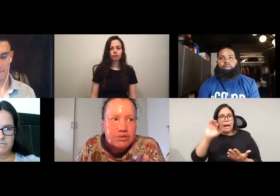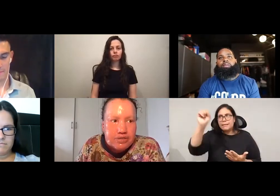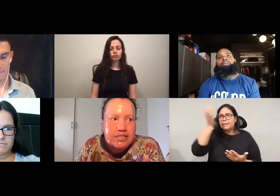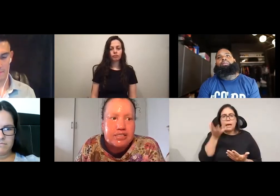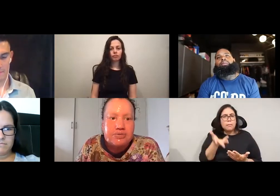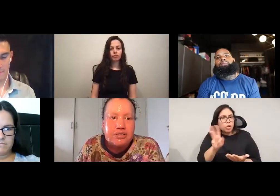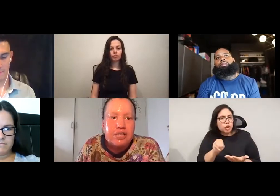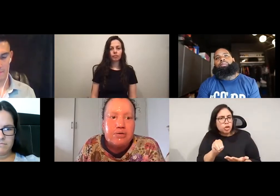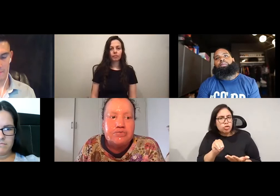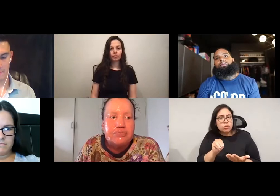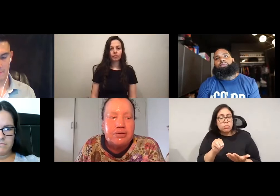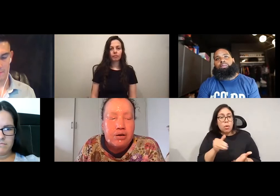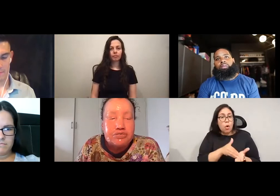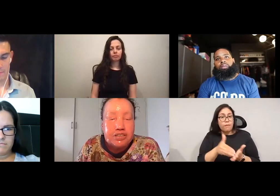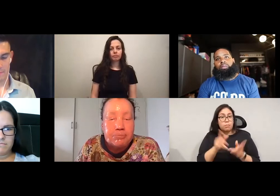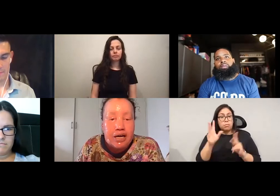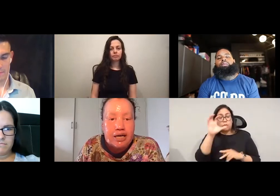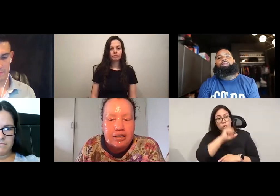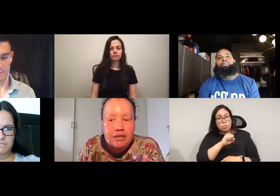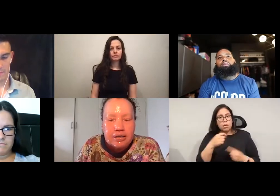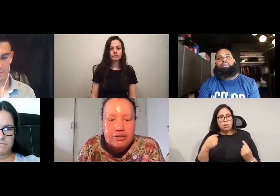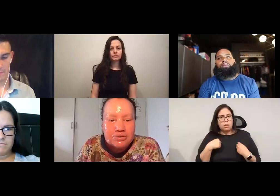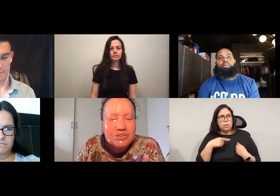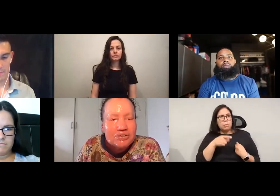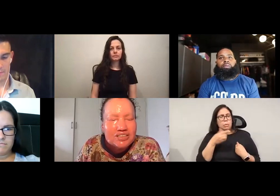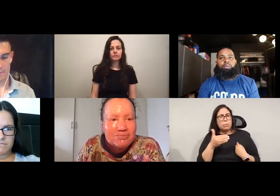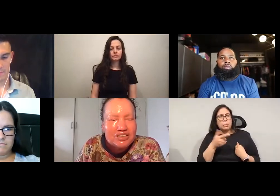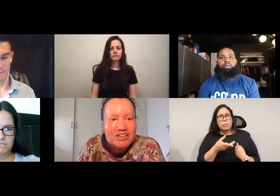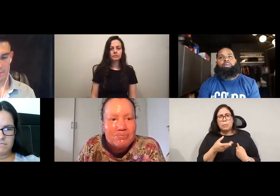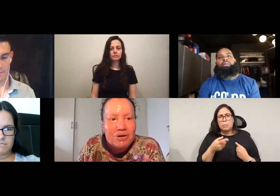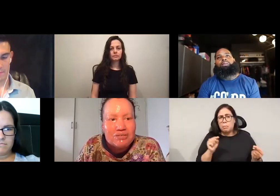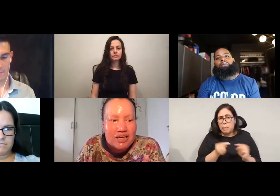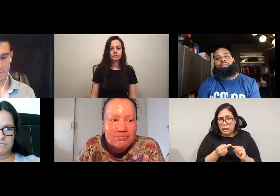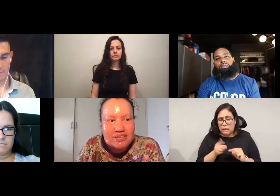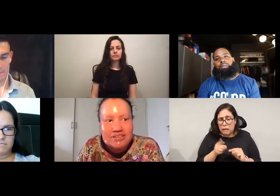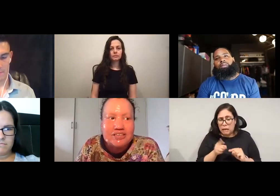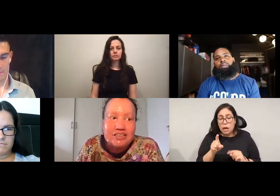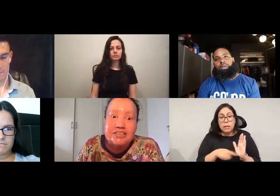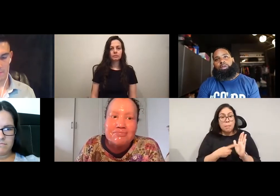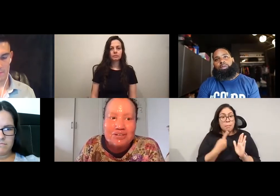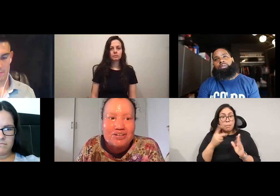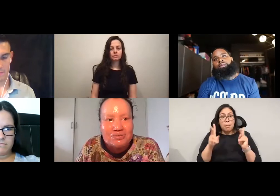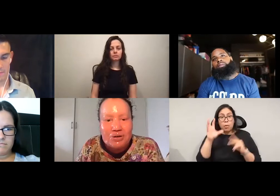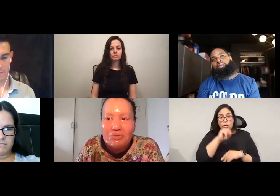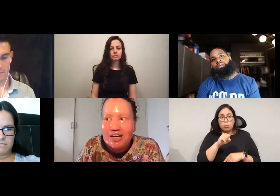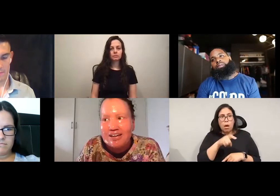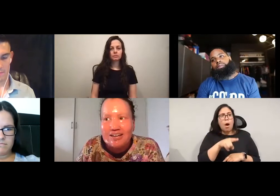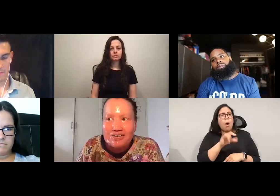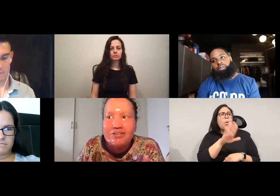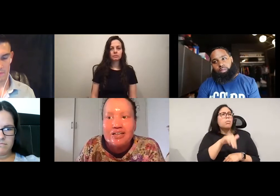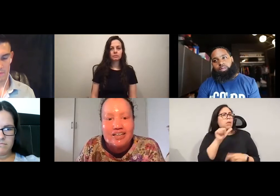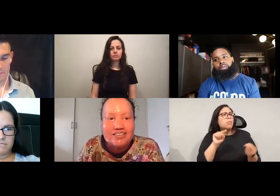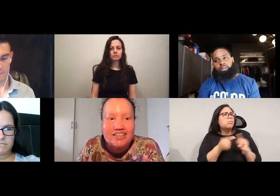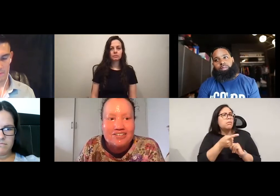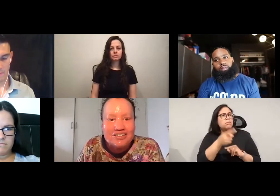So there is an assumption that I'm often in pain. There's also the assumption that I'm not in pain because it's just sunburn and it'll go away and I